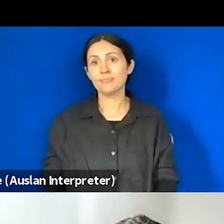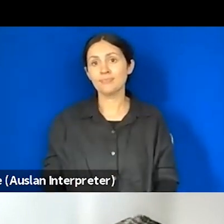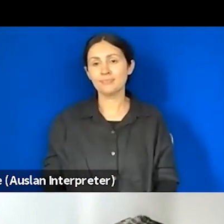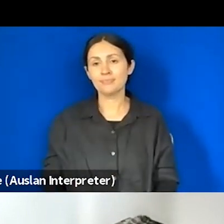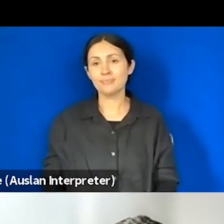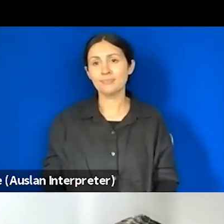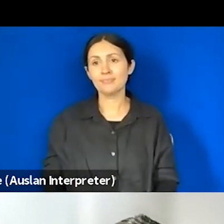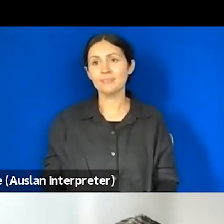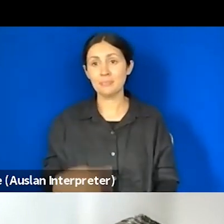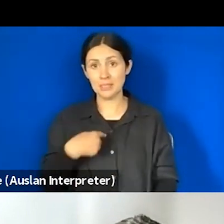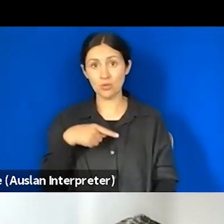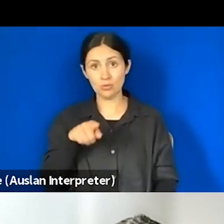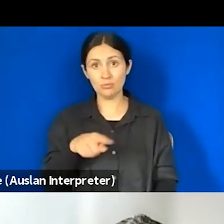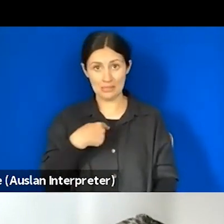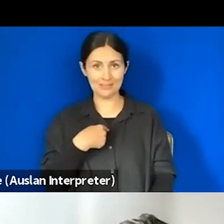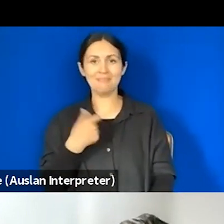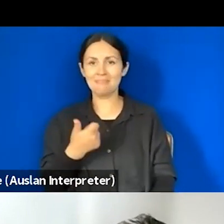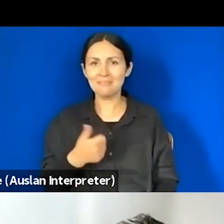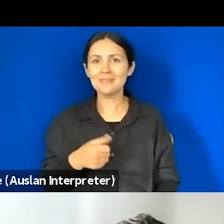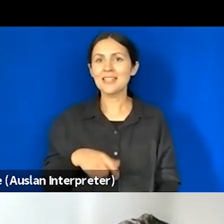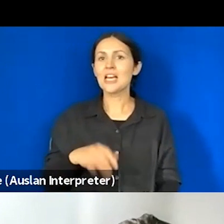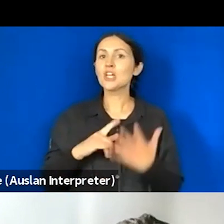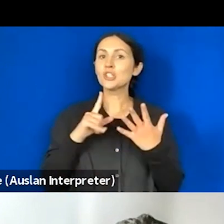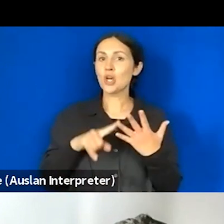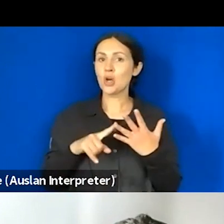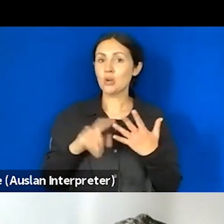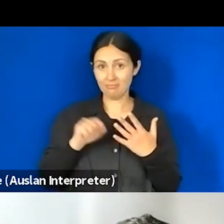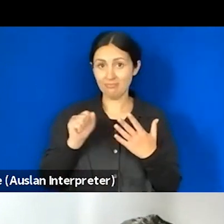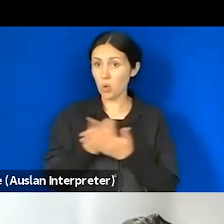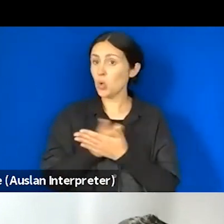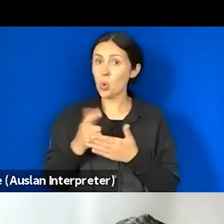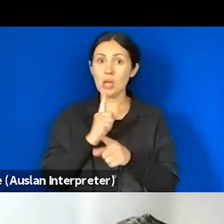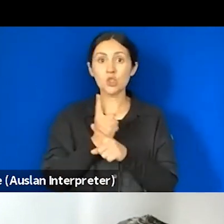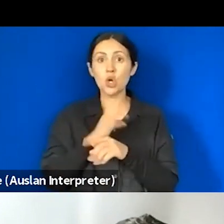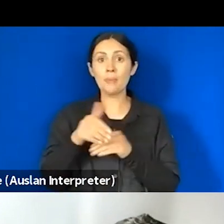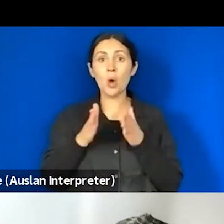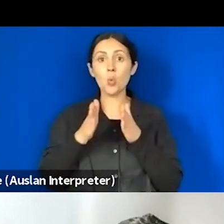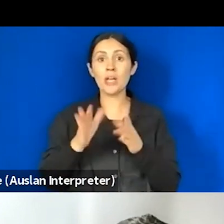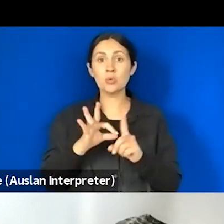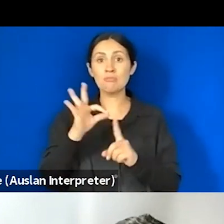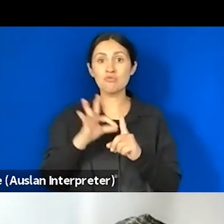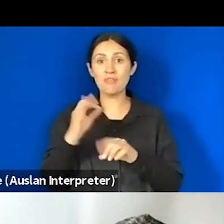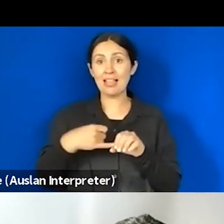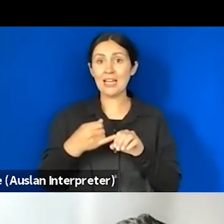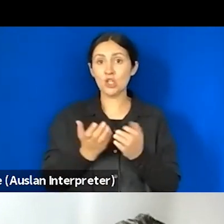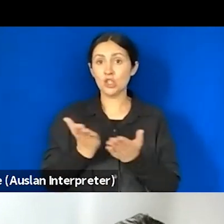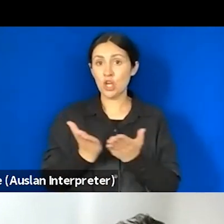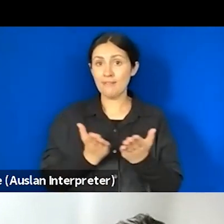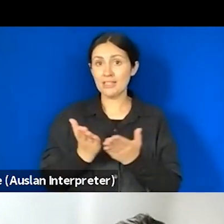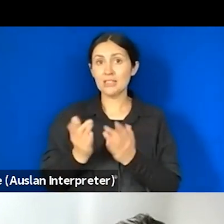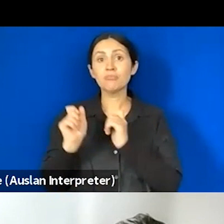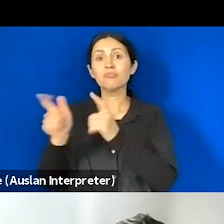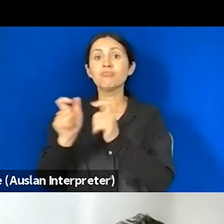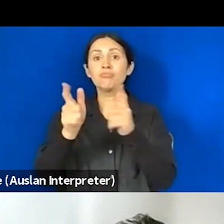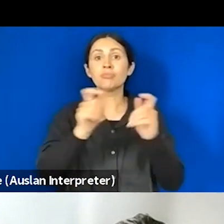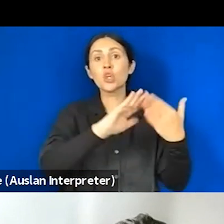Yeah, I mean, I was sitting here thinking, you know, we always talk about how we're going to improve clinical services. And when we go out in the community and we